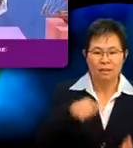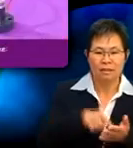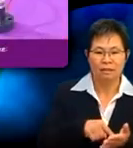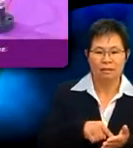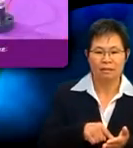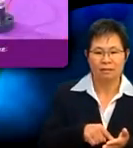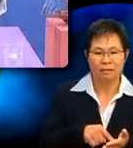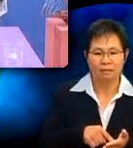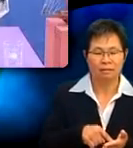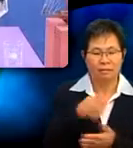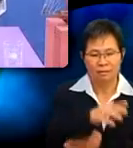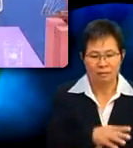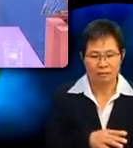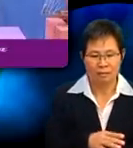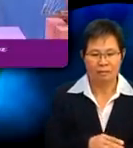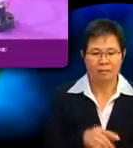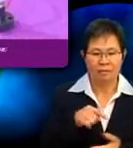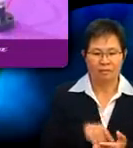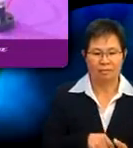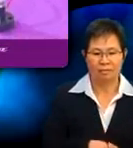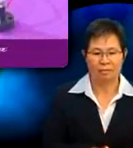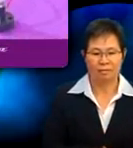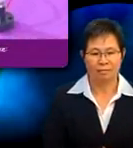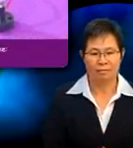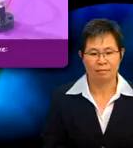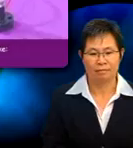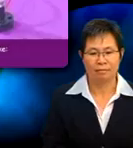battery, and a switch.